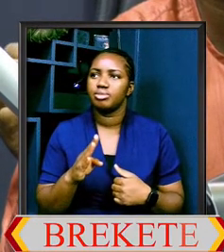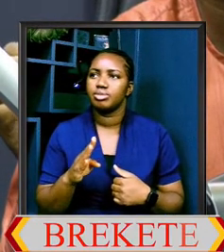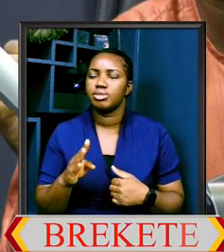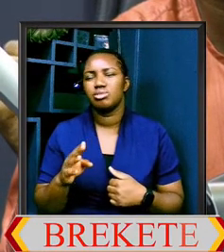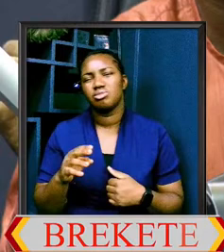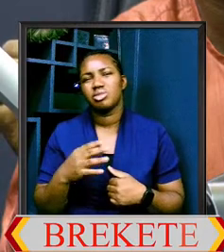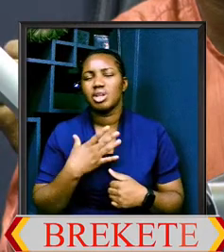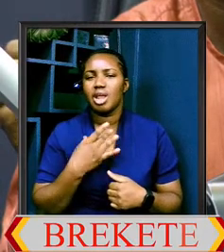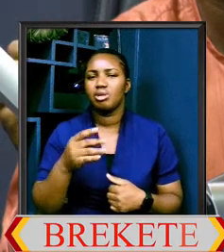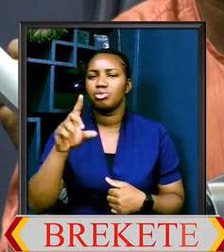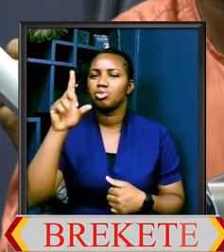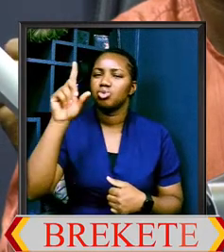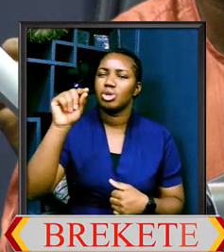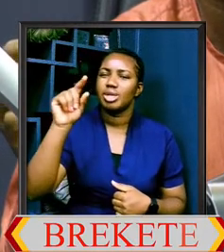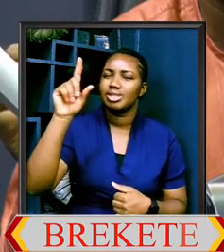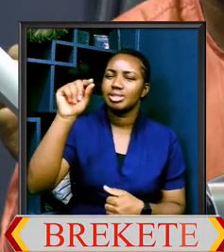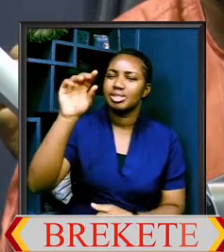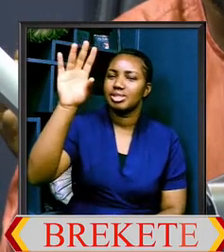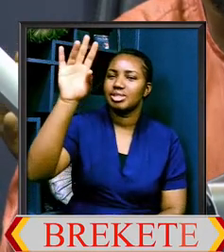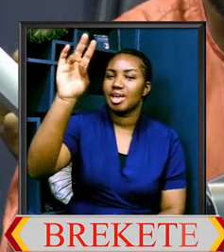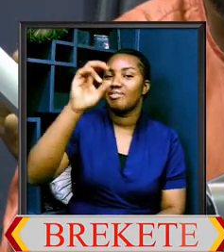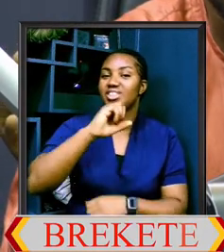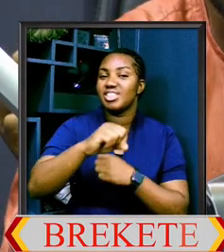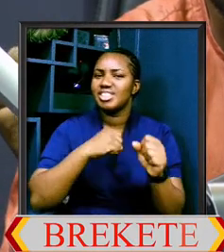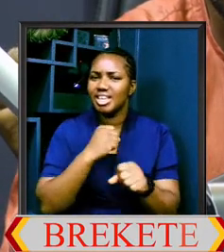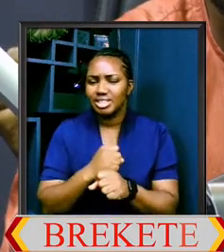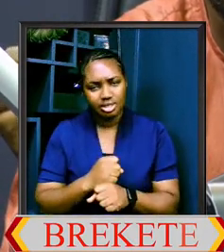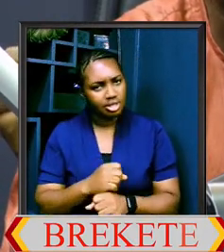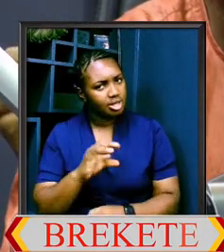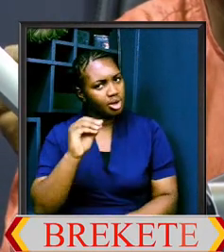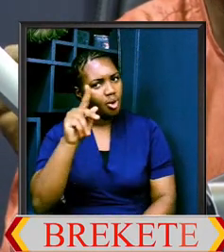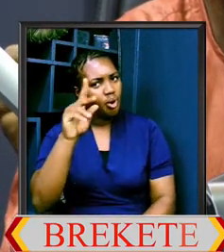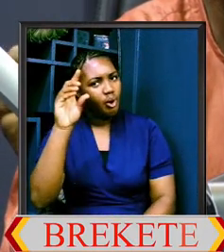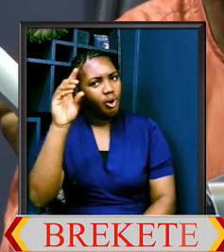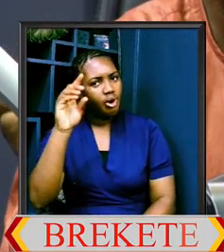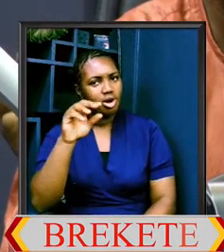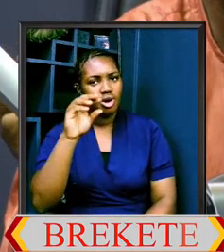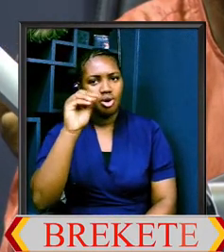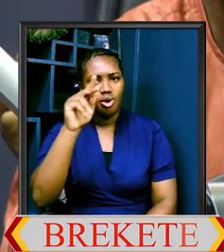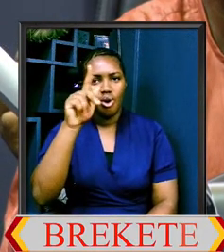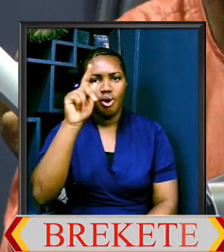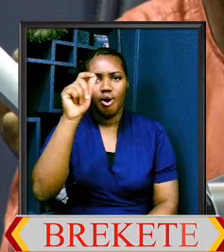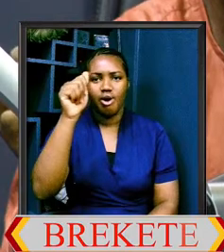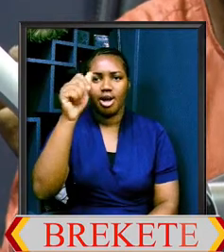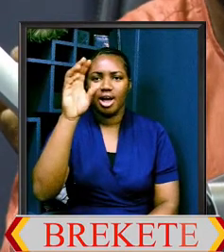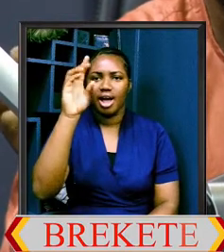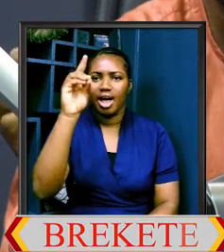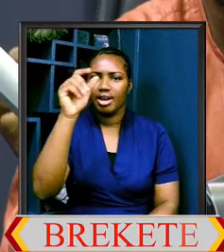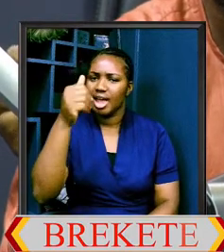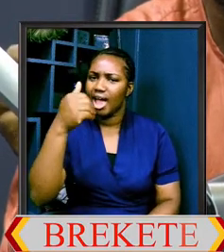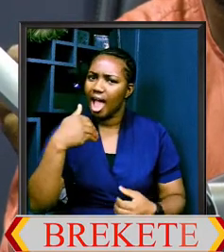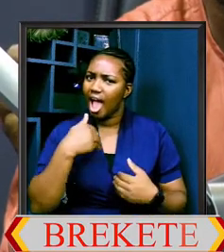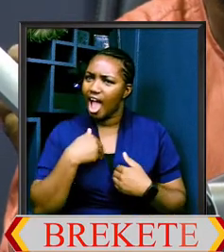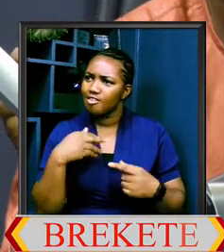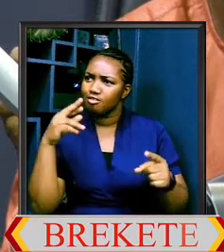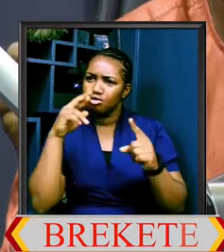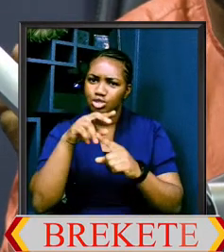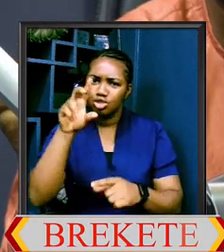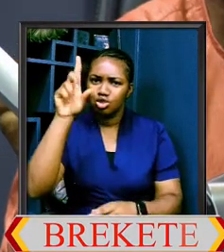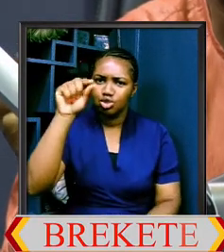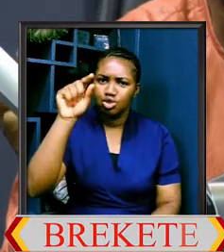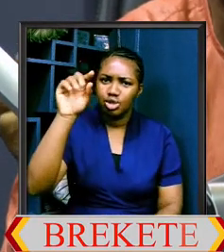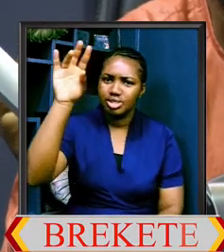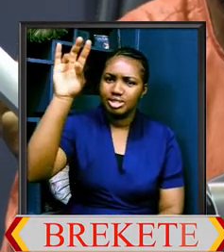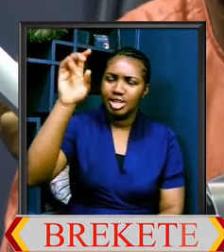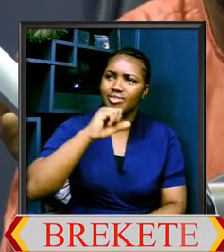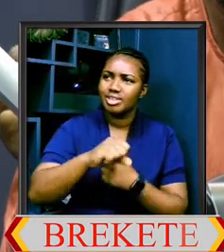It's about 27 years now, sir. Okada don't reach 27 years for Nigeria. Yes, sir. Eh? Yes, sir. Okada